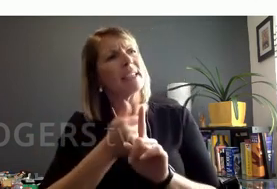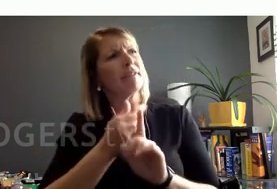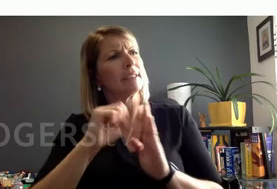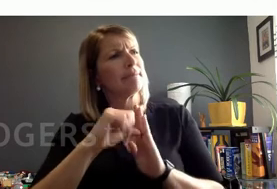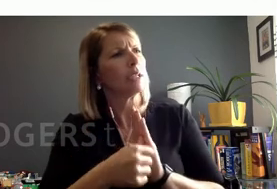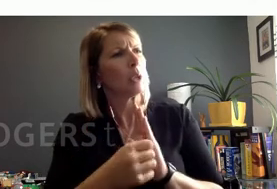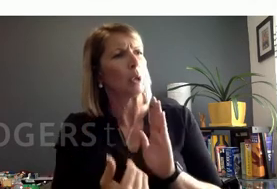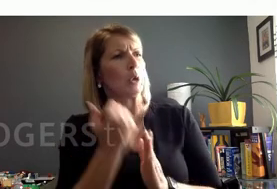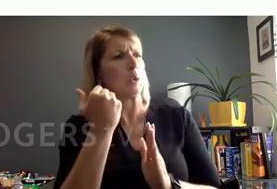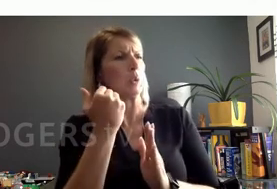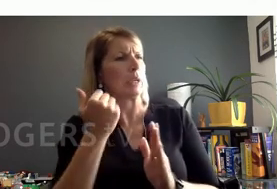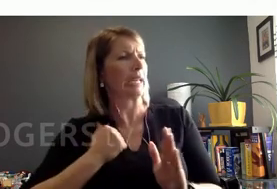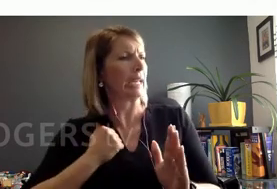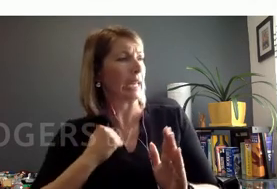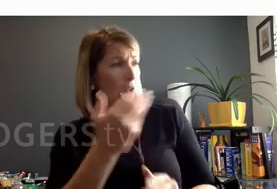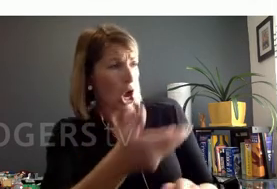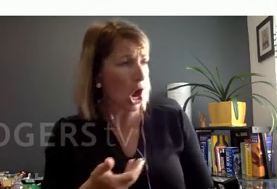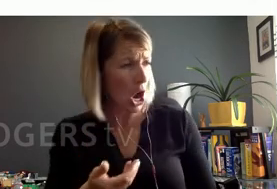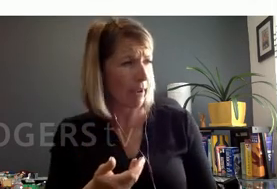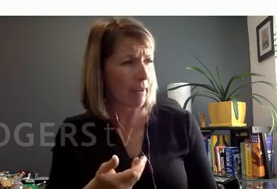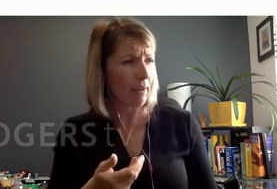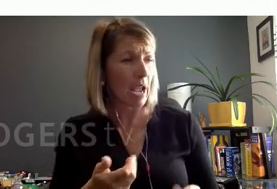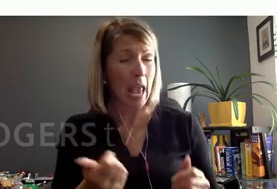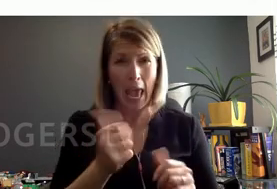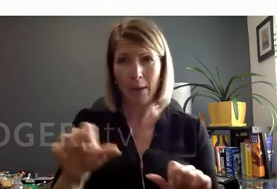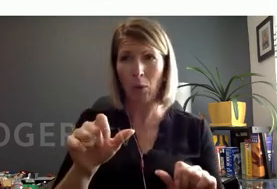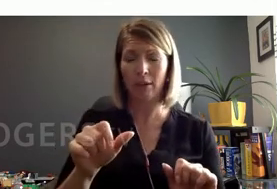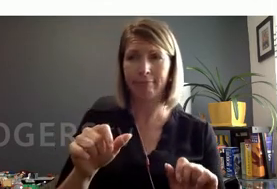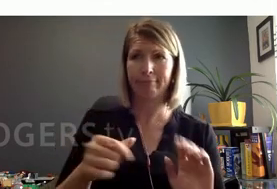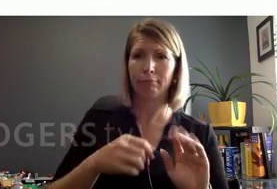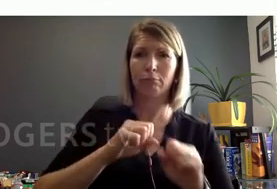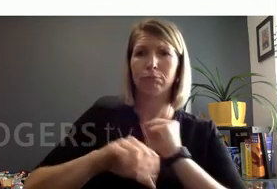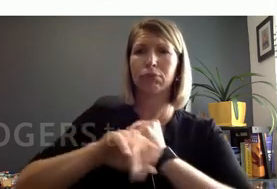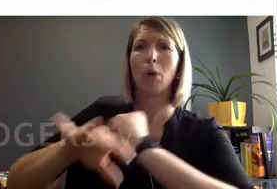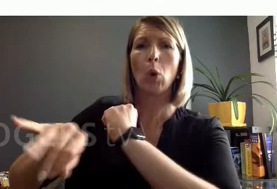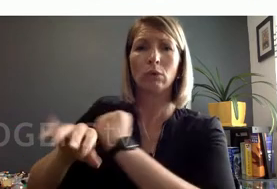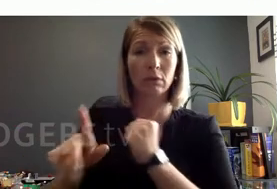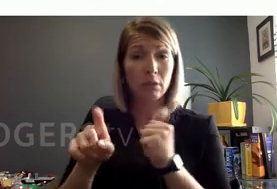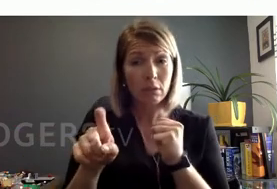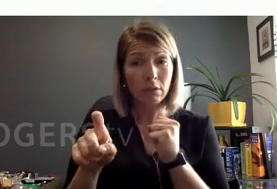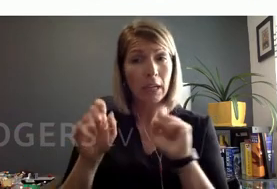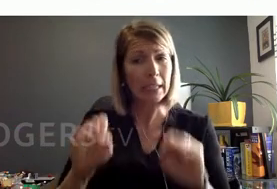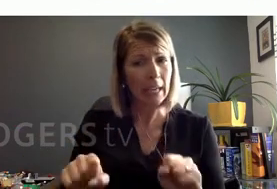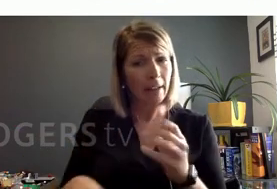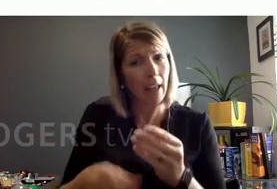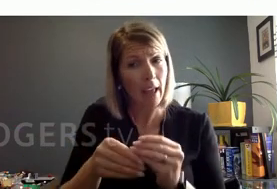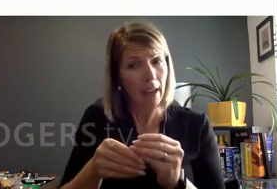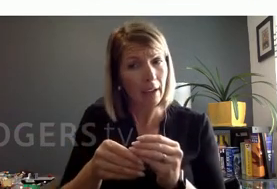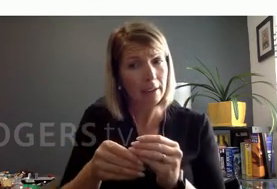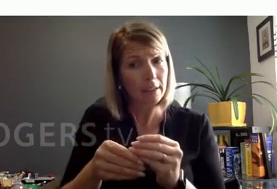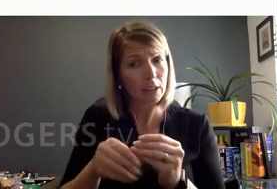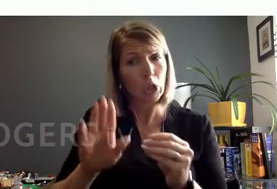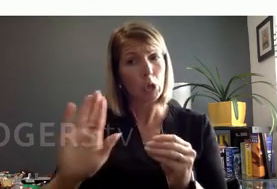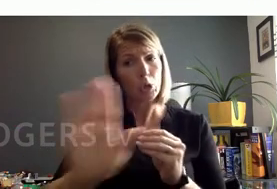newcomers? Is it too early on to be able to talk to that? Or what could you speak about in your current research, either with